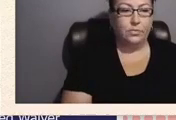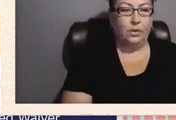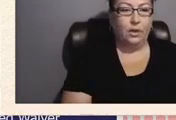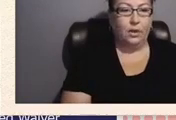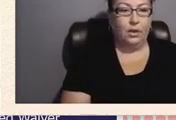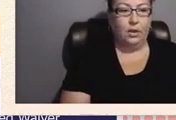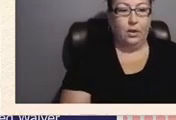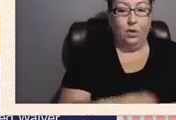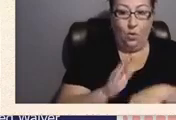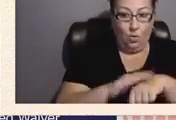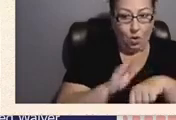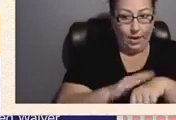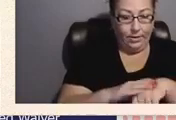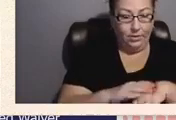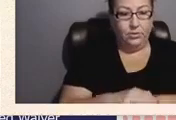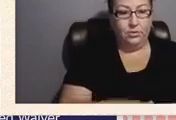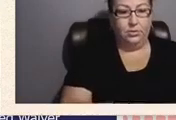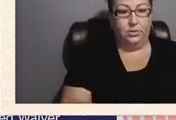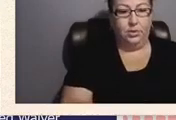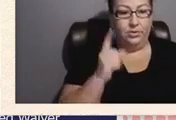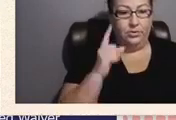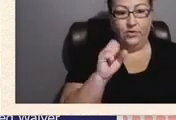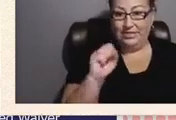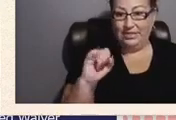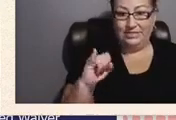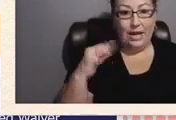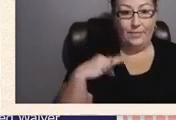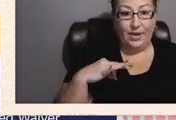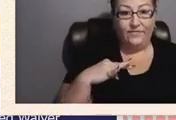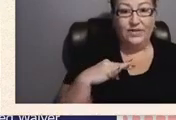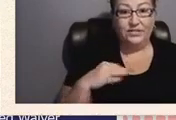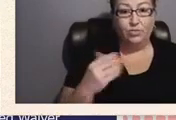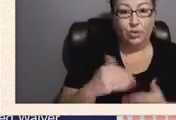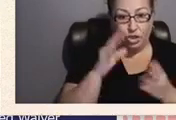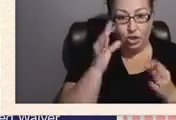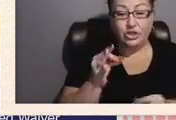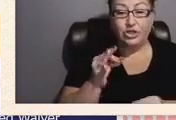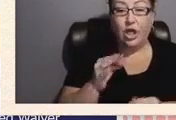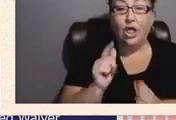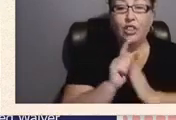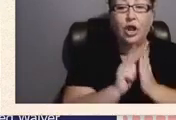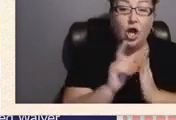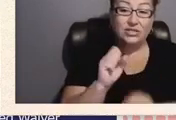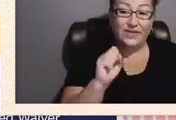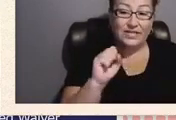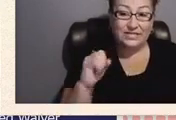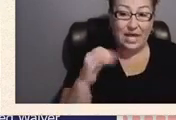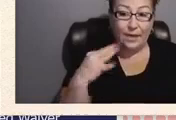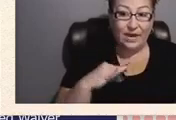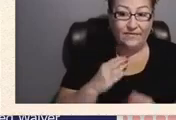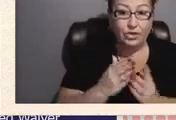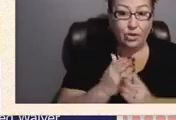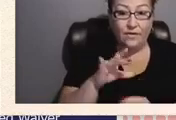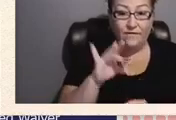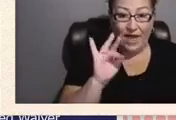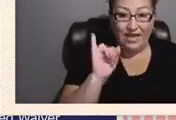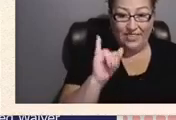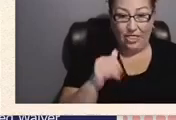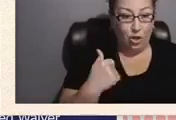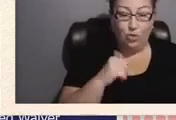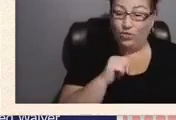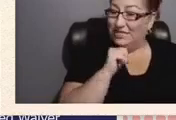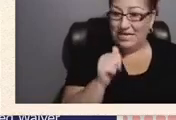Warning for SSI determinations. The loss of SSI benefits through a finding that the youth is no longer